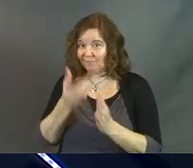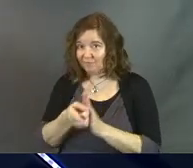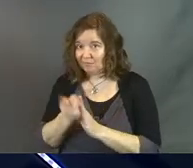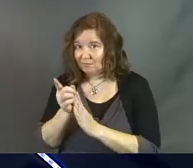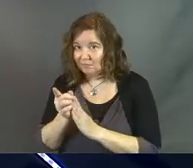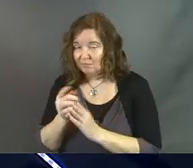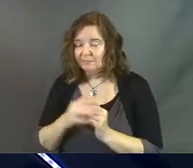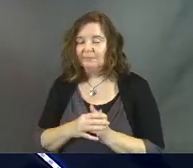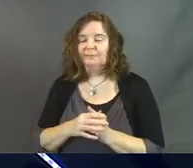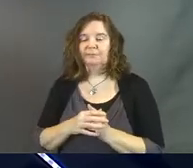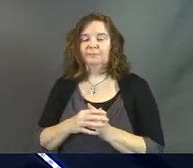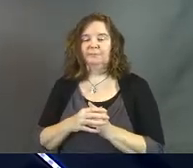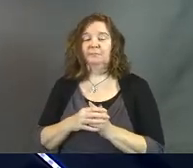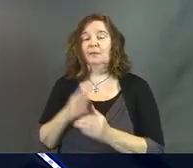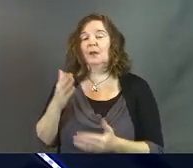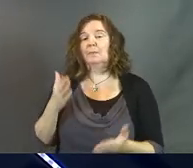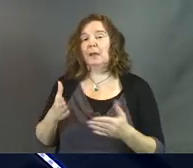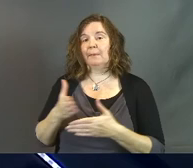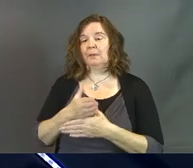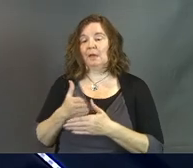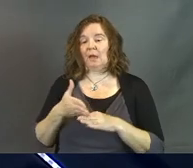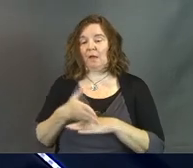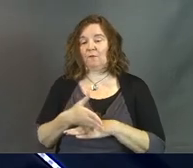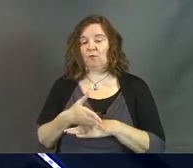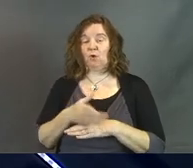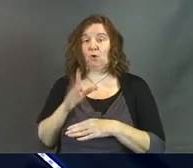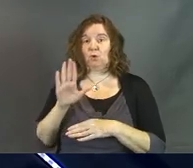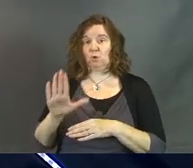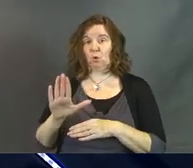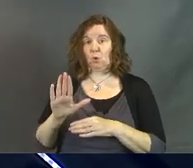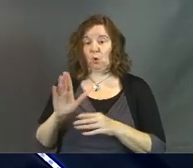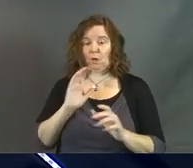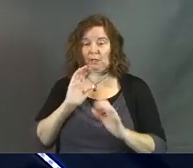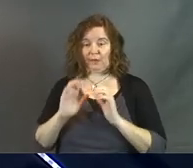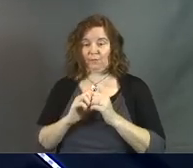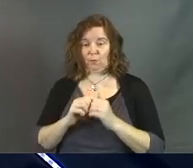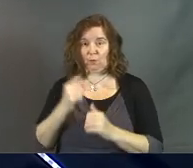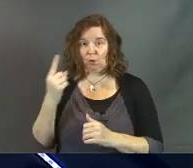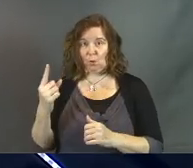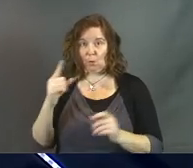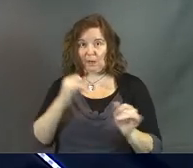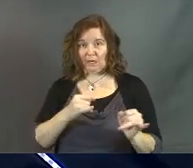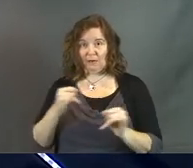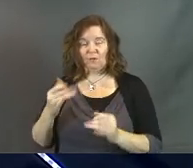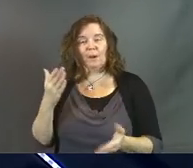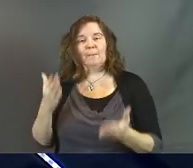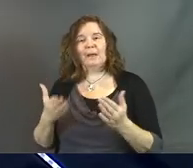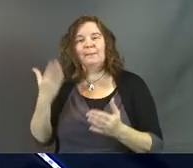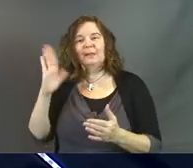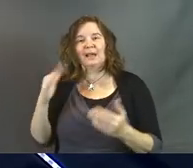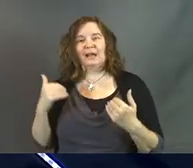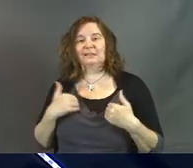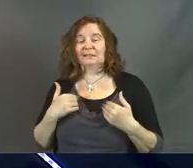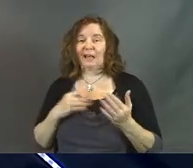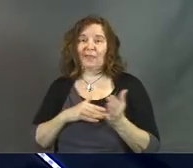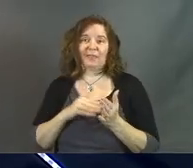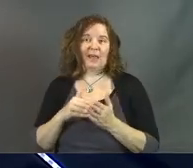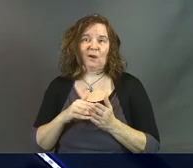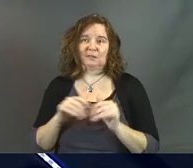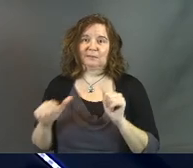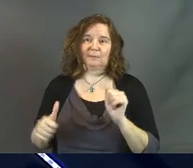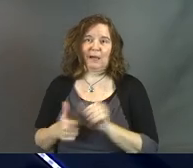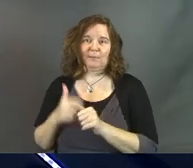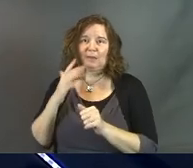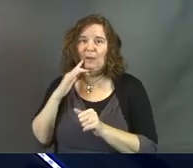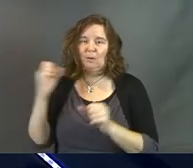second, maybe after your conversation with this one individual, maybe God's got thousands behind